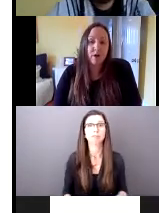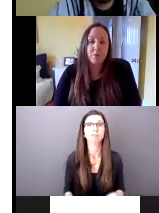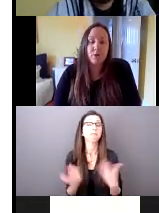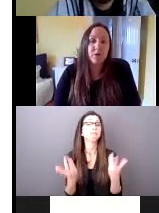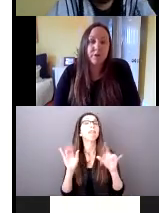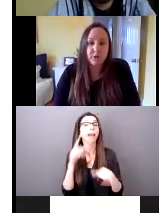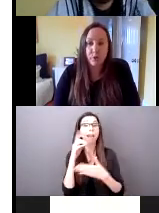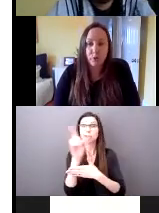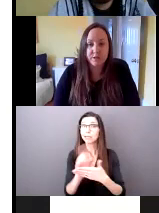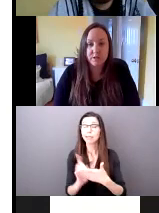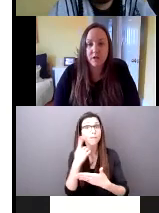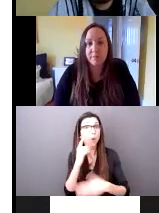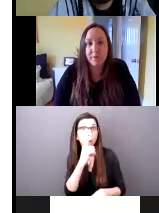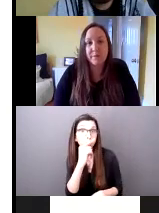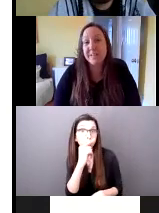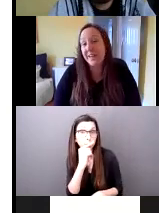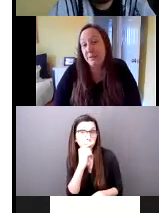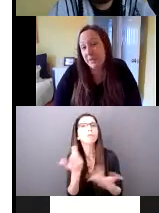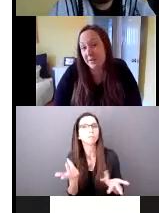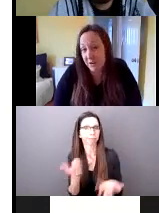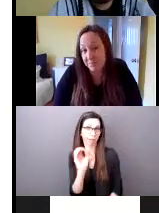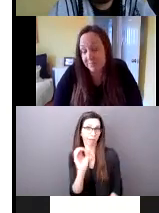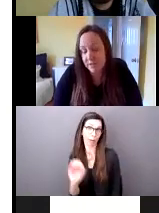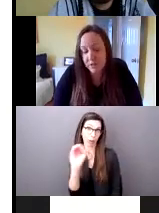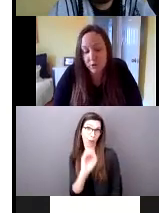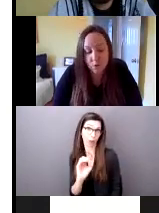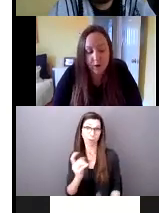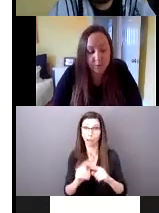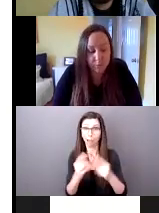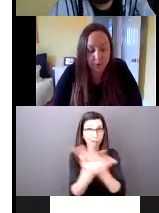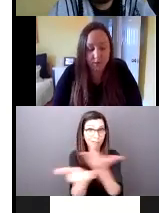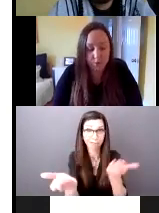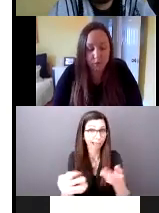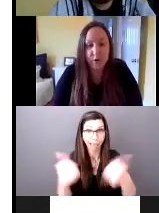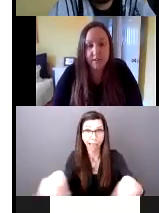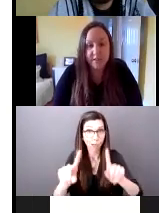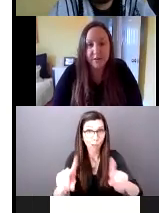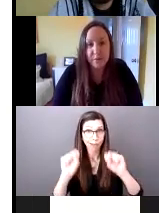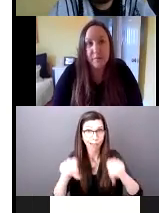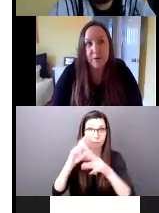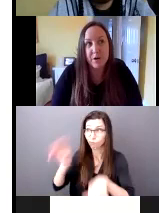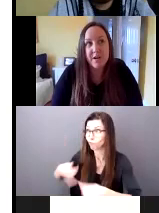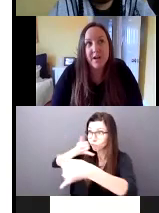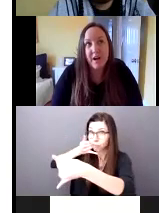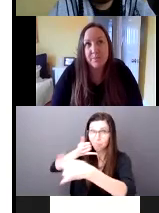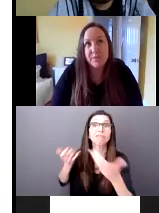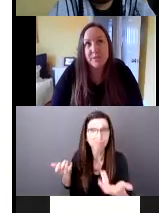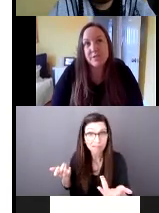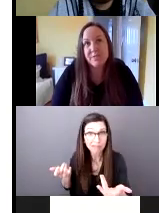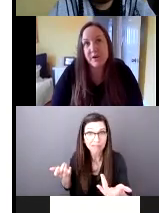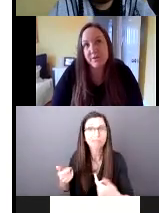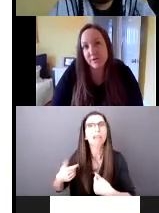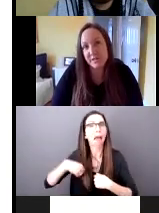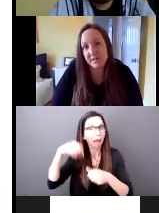Ontario who are looking for supports, but really anyone can call. So, I mean, when we created this, I remember this